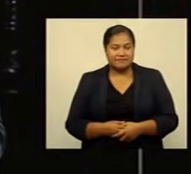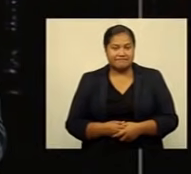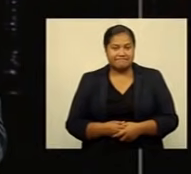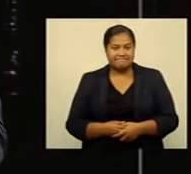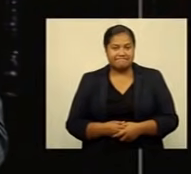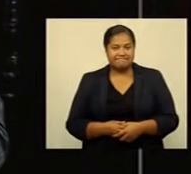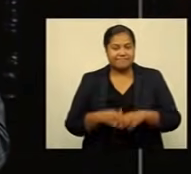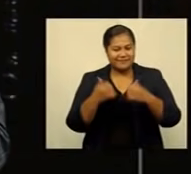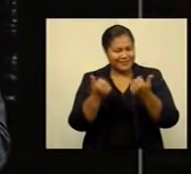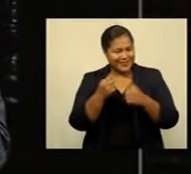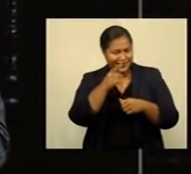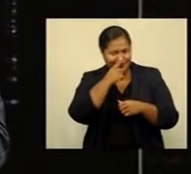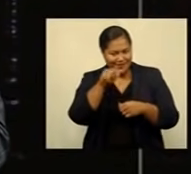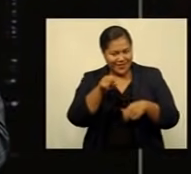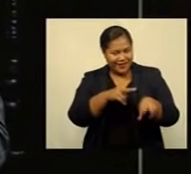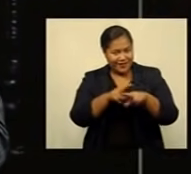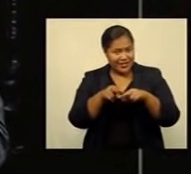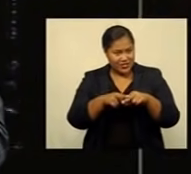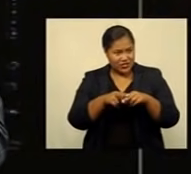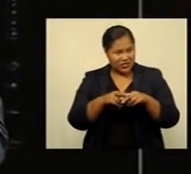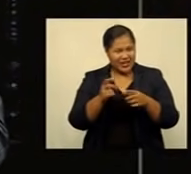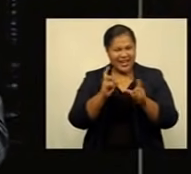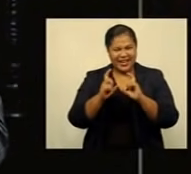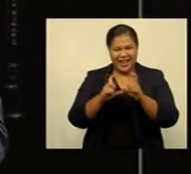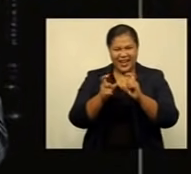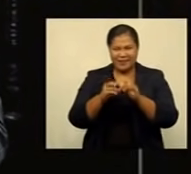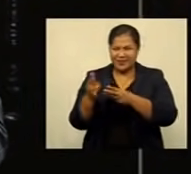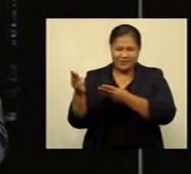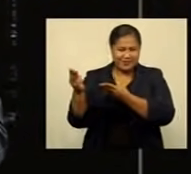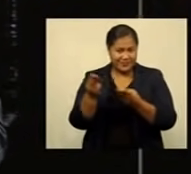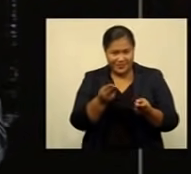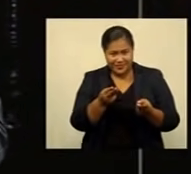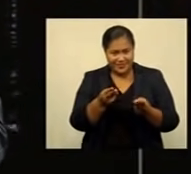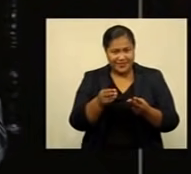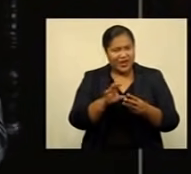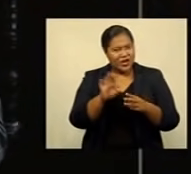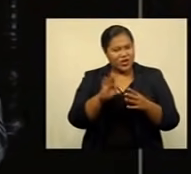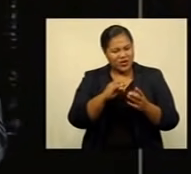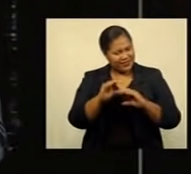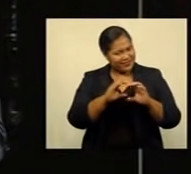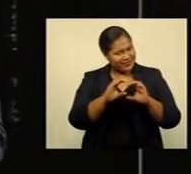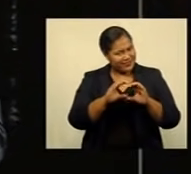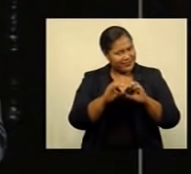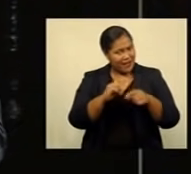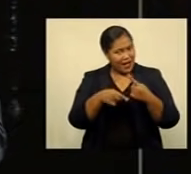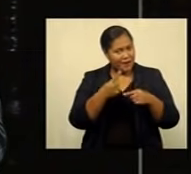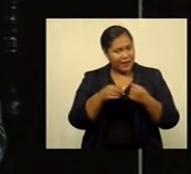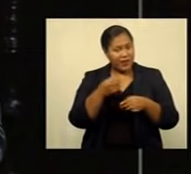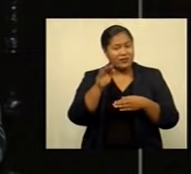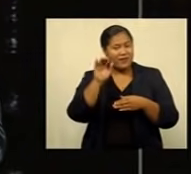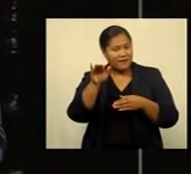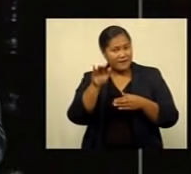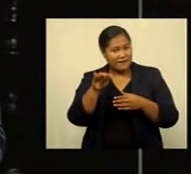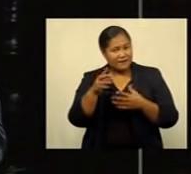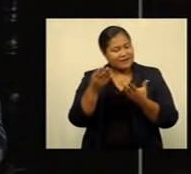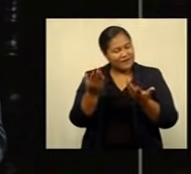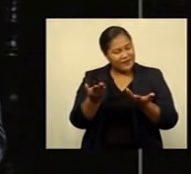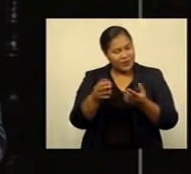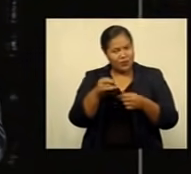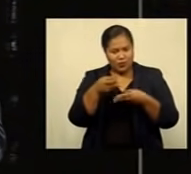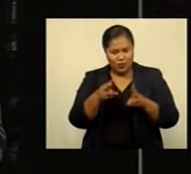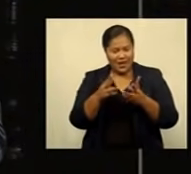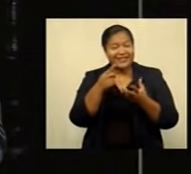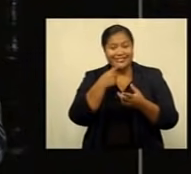For too many people in Fiji, climate migration is not simply some academic conversation about a futuristic possibility, says the